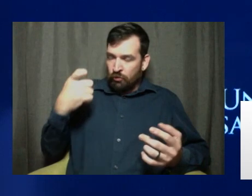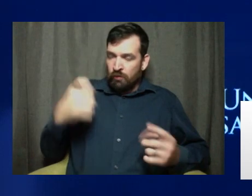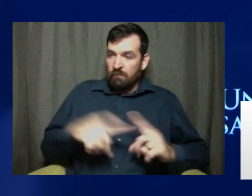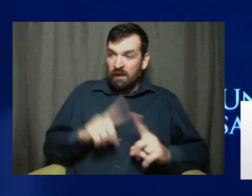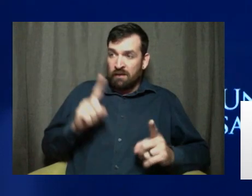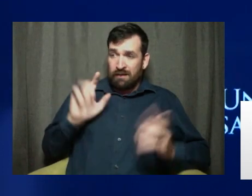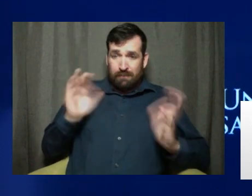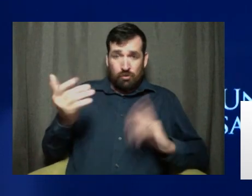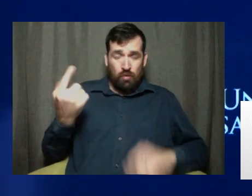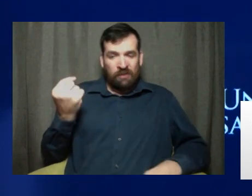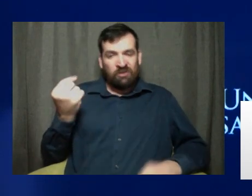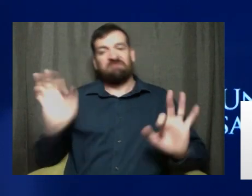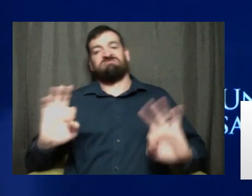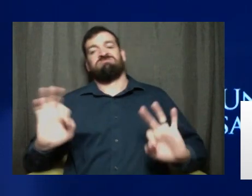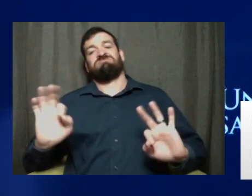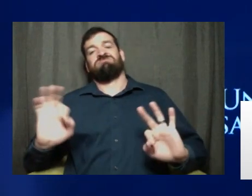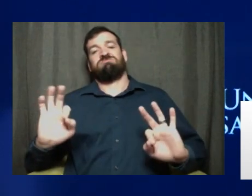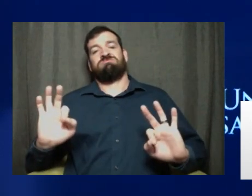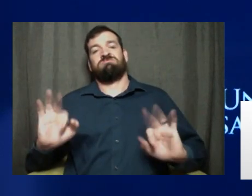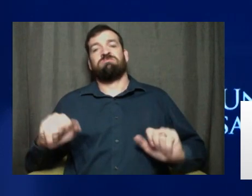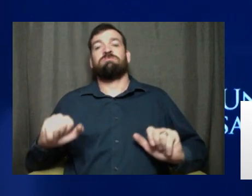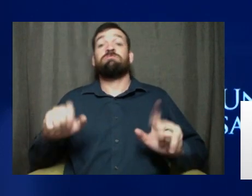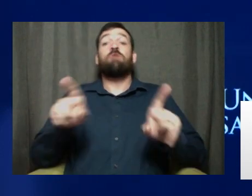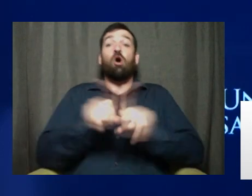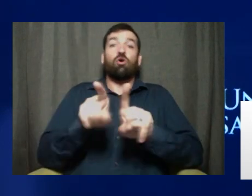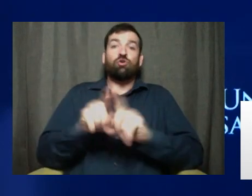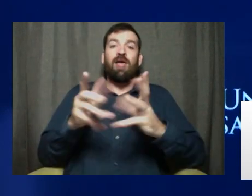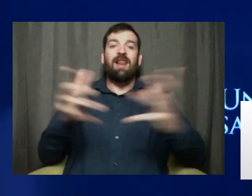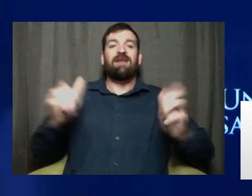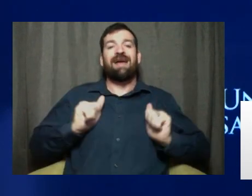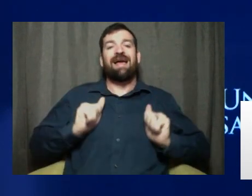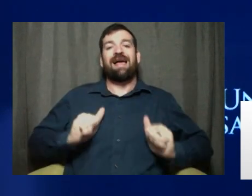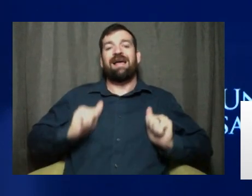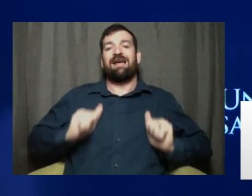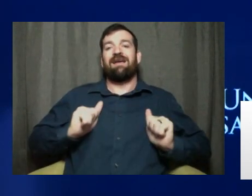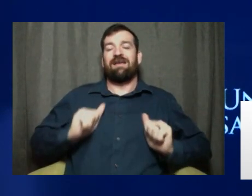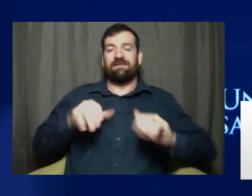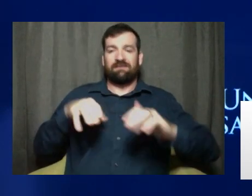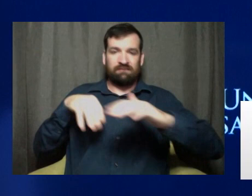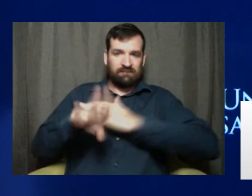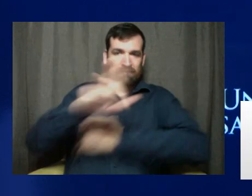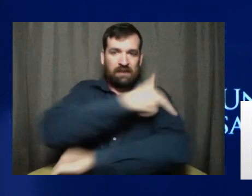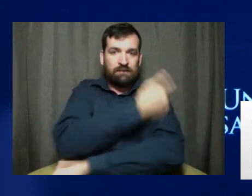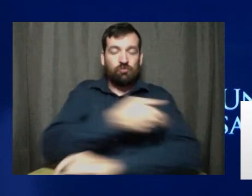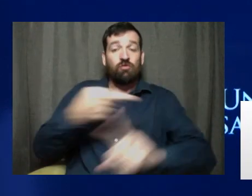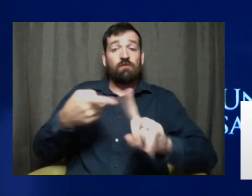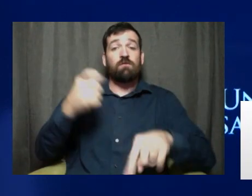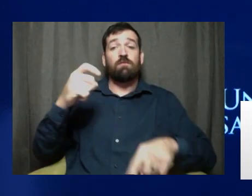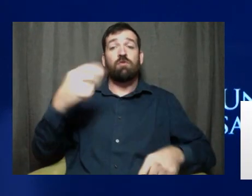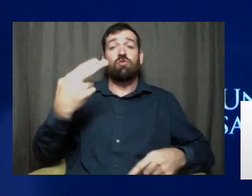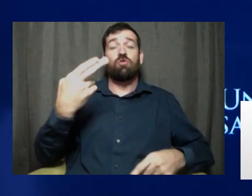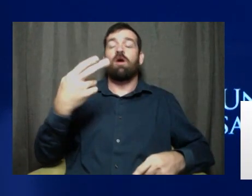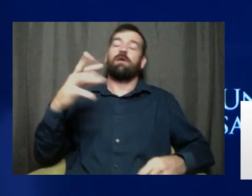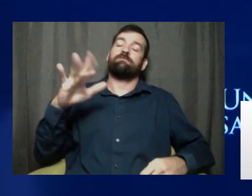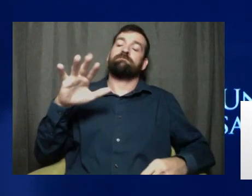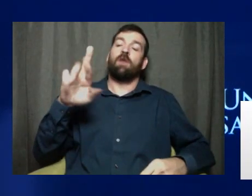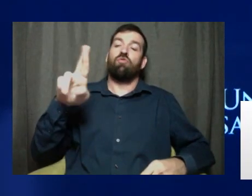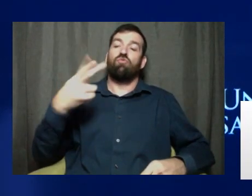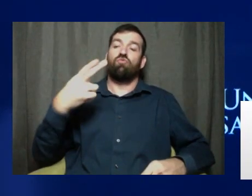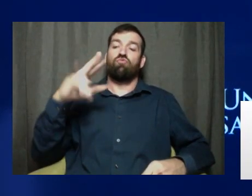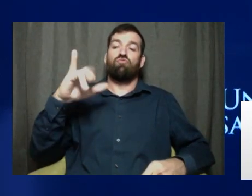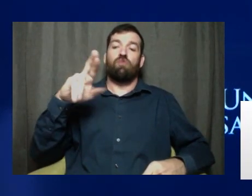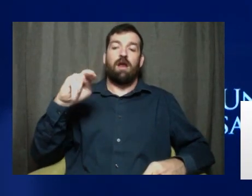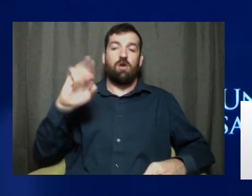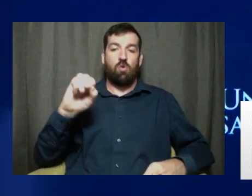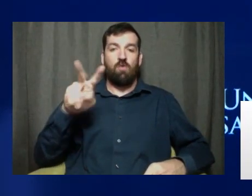to last year. We've also seen a lot of asthmatics hospitalized who are very ill from Rhinovirus, which I know Dr.